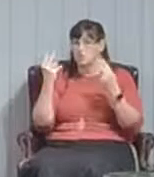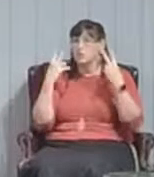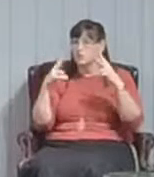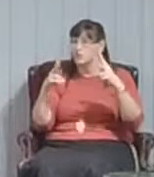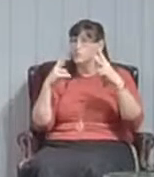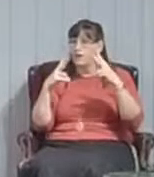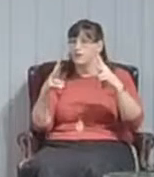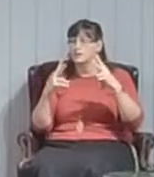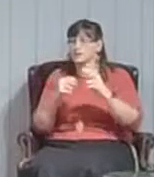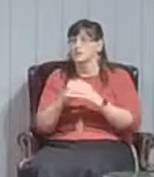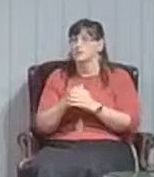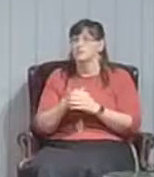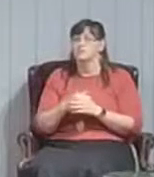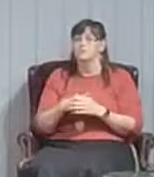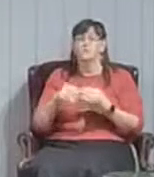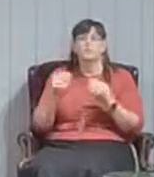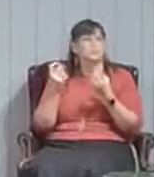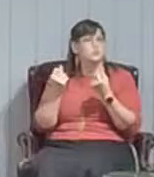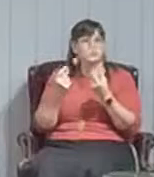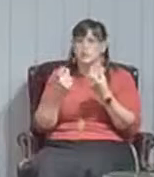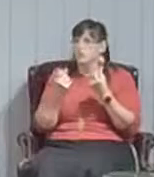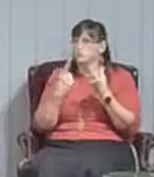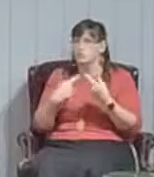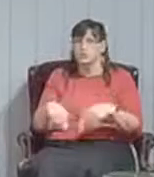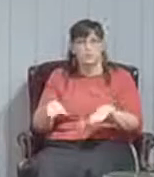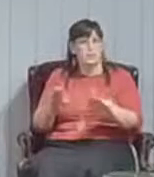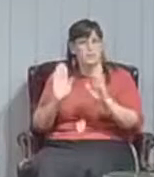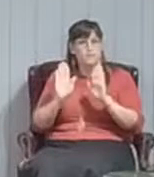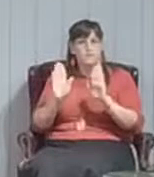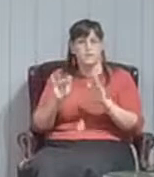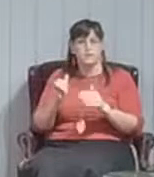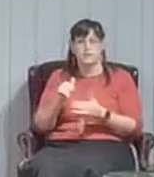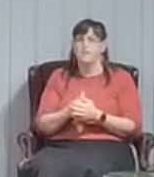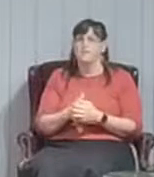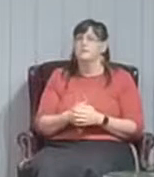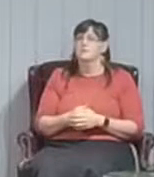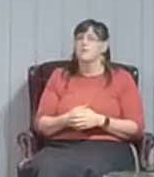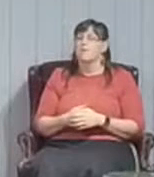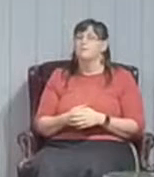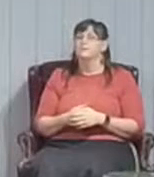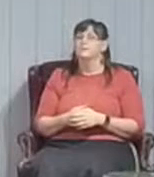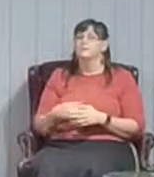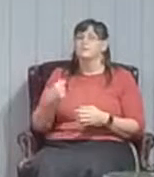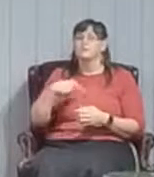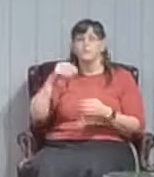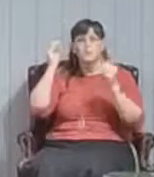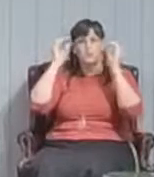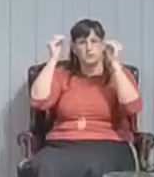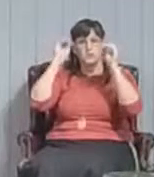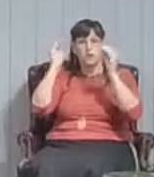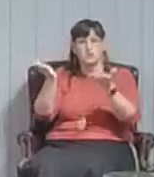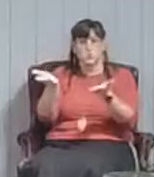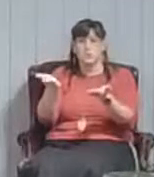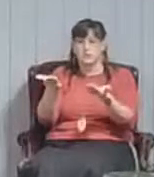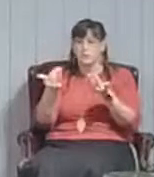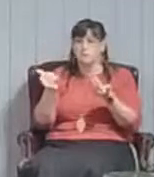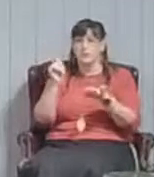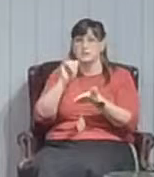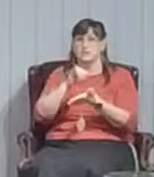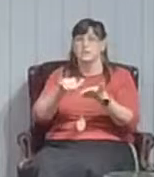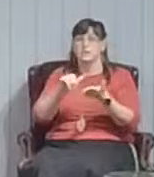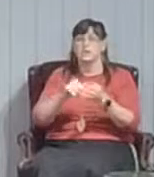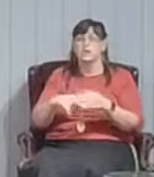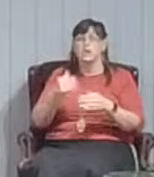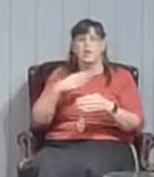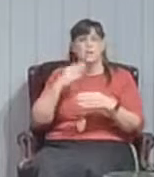You're going to face that temptation. Don't do it. Don't give in to the devil like that. And we were taught to expect those sorts of offers, and we were taught